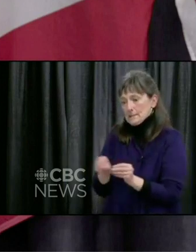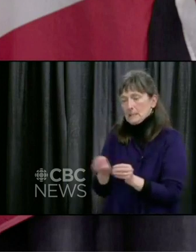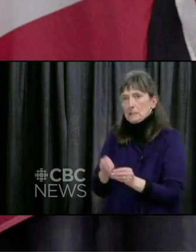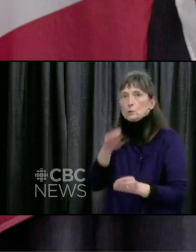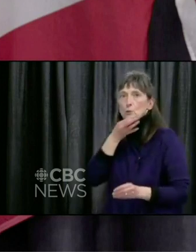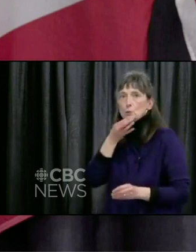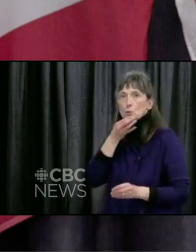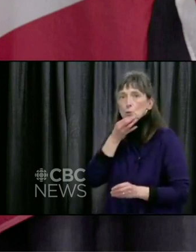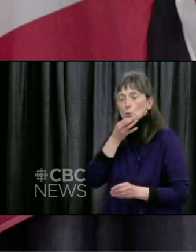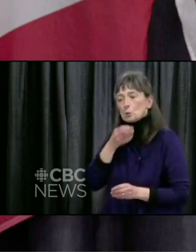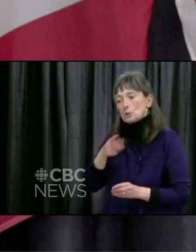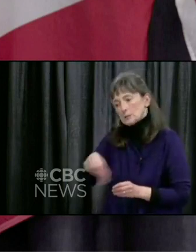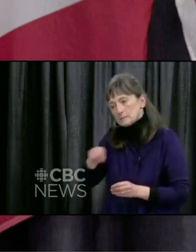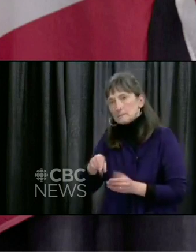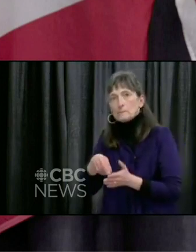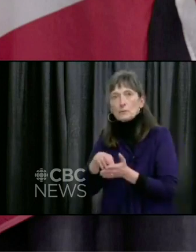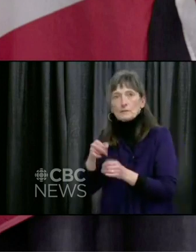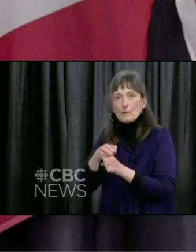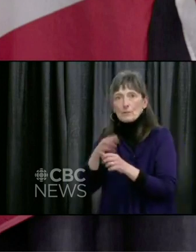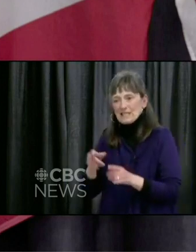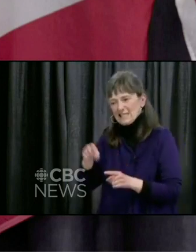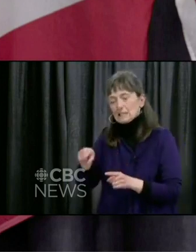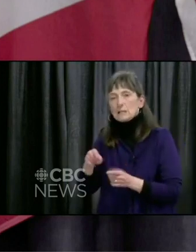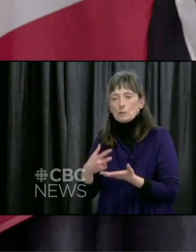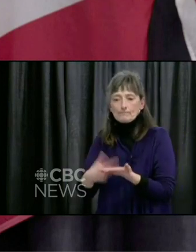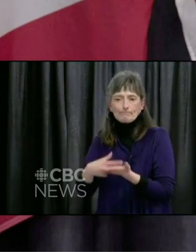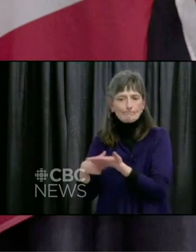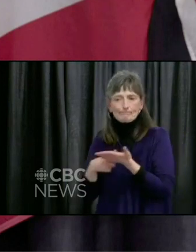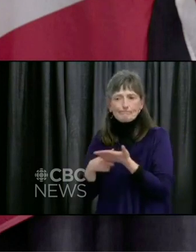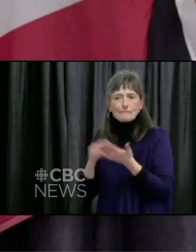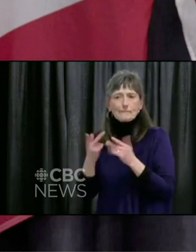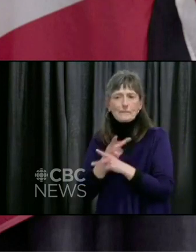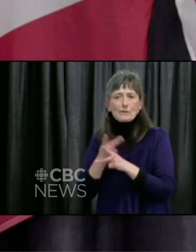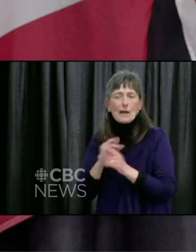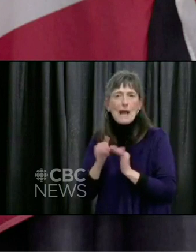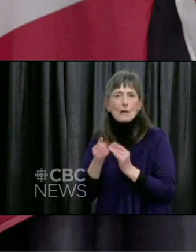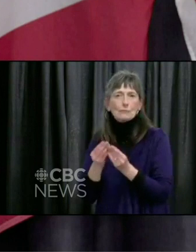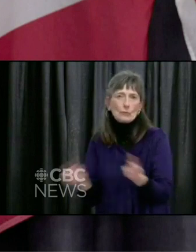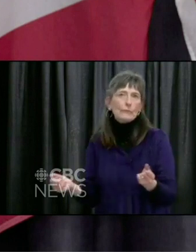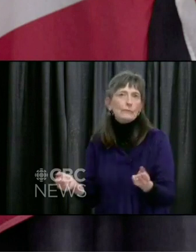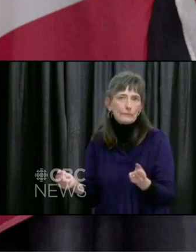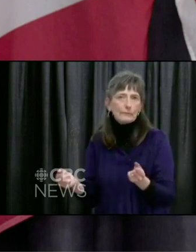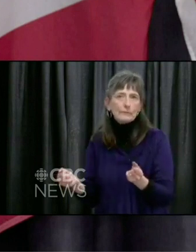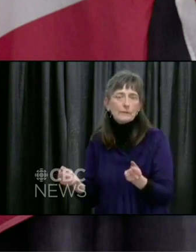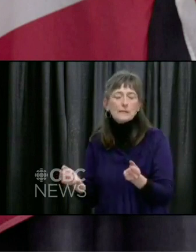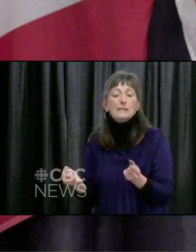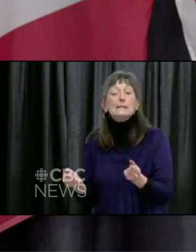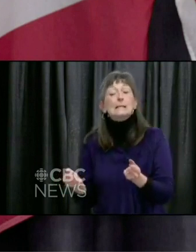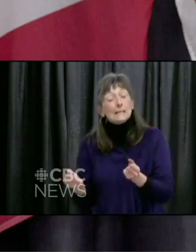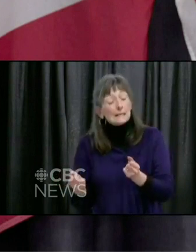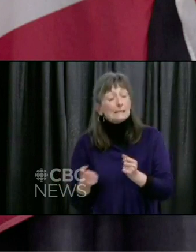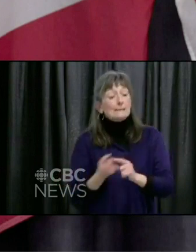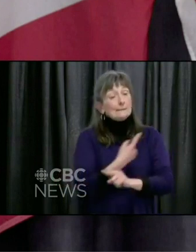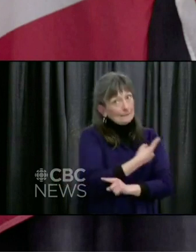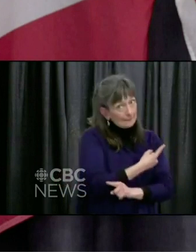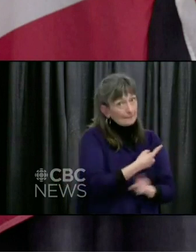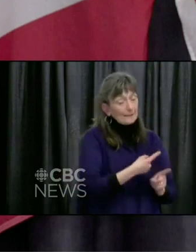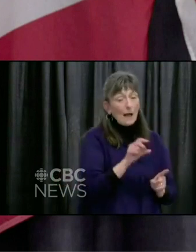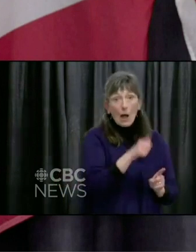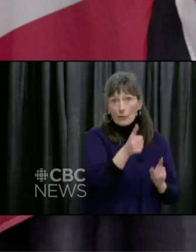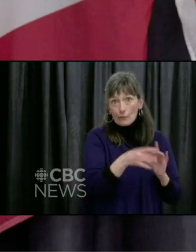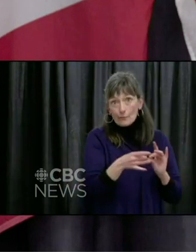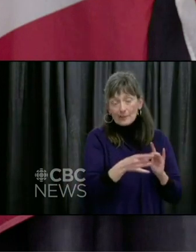the representatives of the pharmacists, to see if we can find a way out of this. As an aside, but relevant, is we've